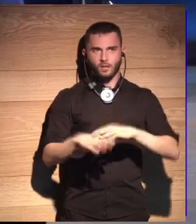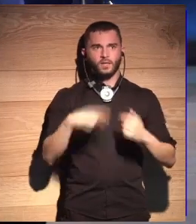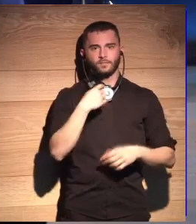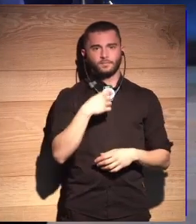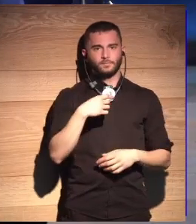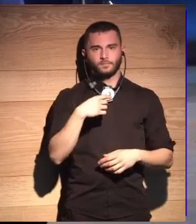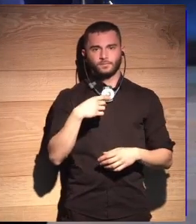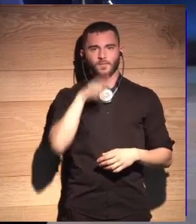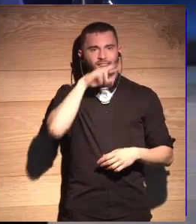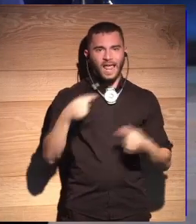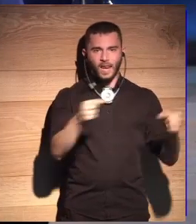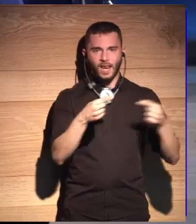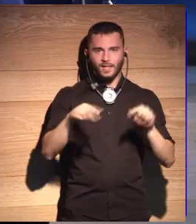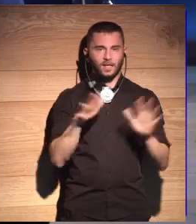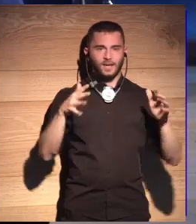tending towards a